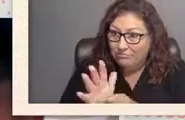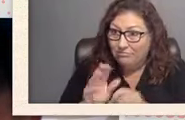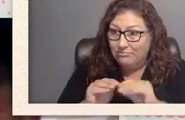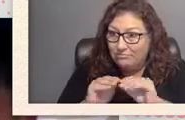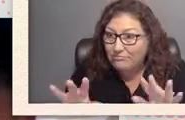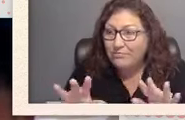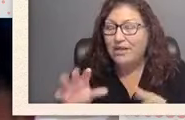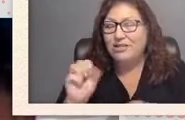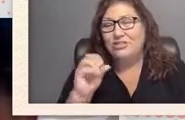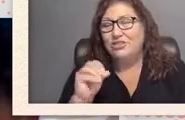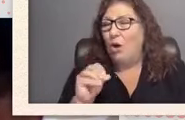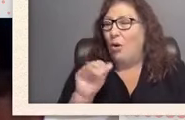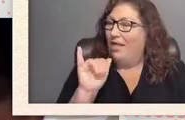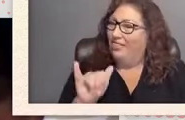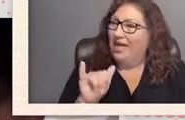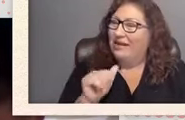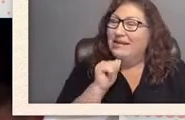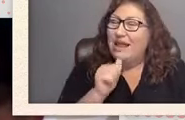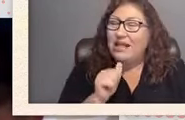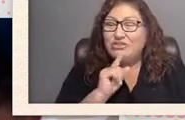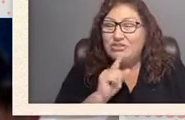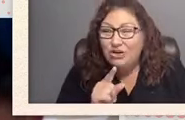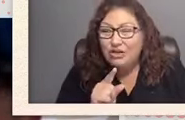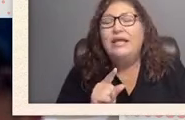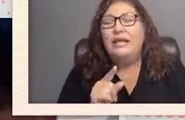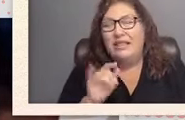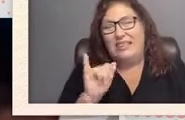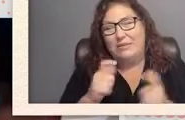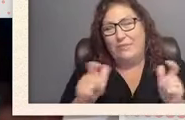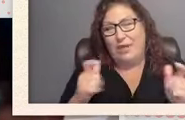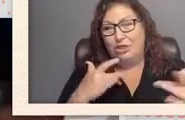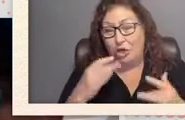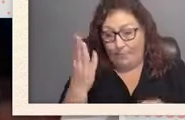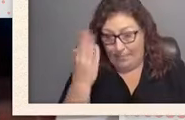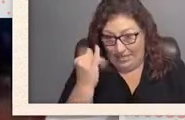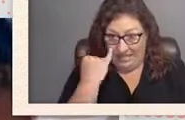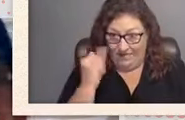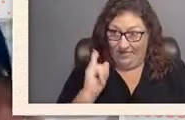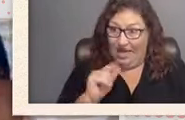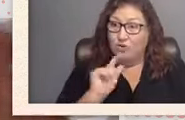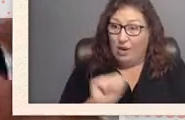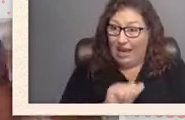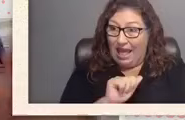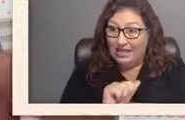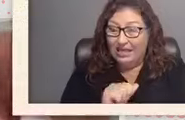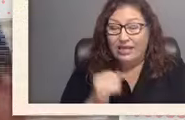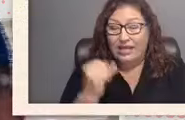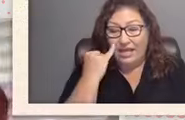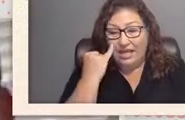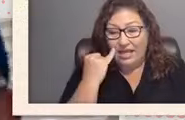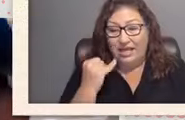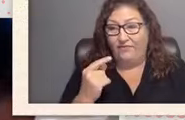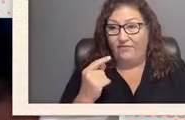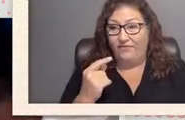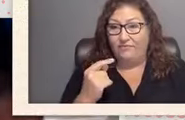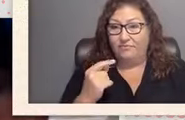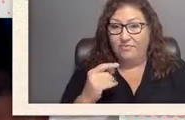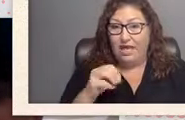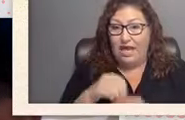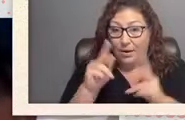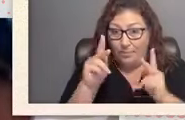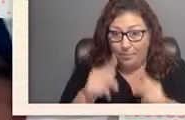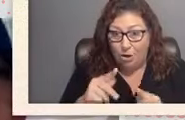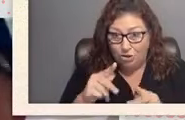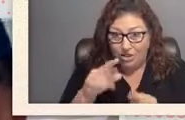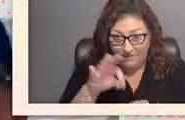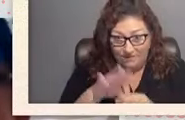the uncertainty, I think, is the big concern here, because if that is a reality, right, if you take in-person voting off the table at all,